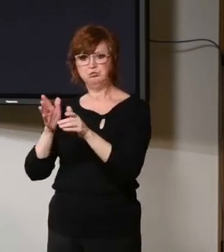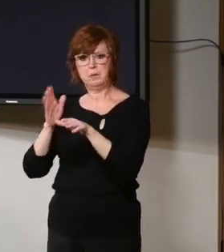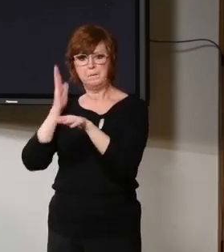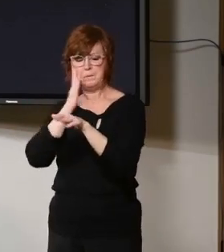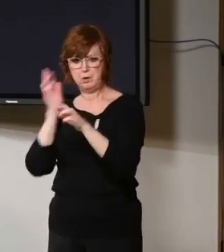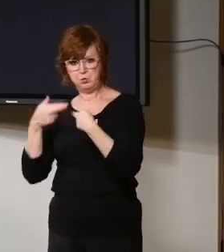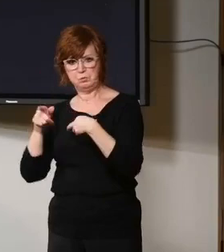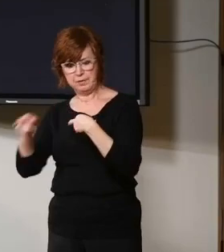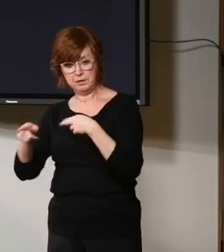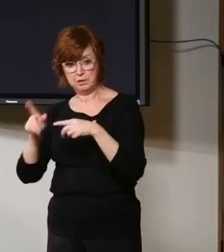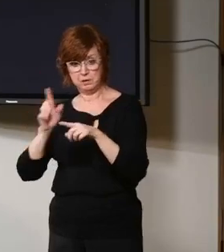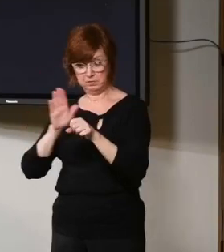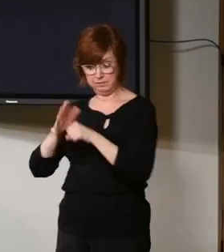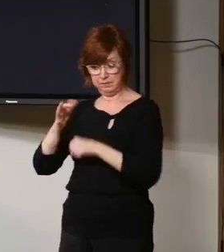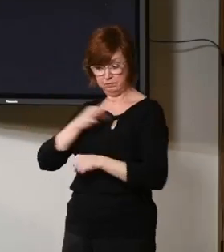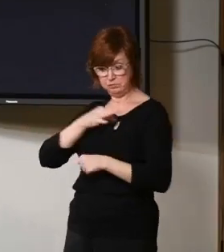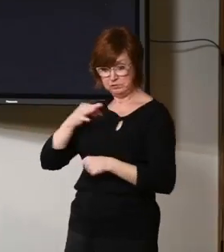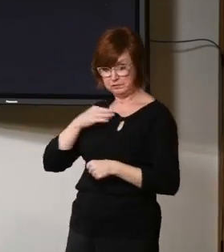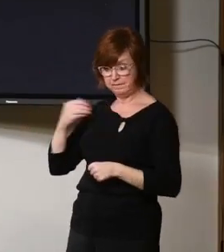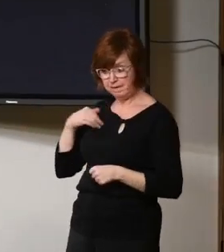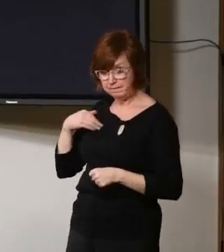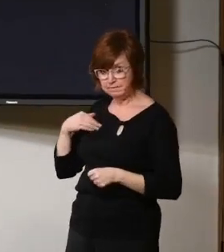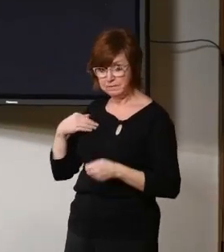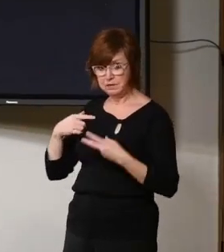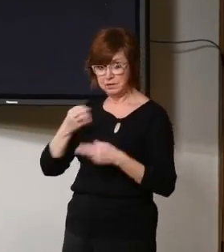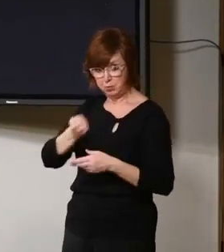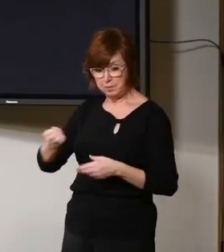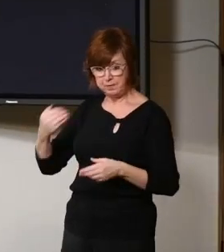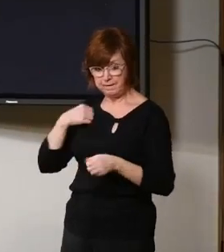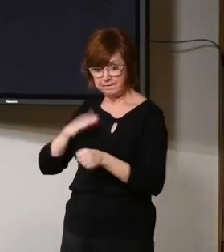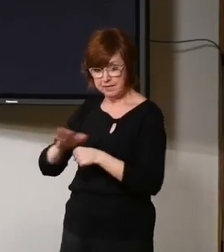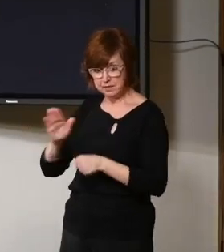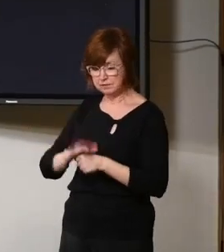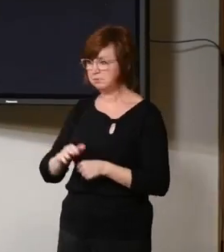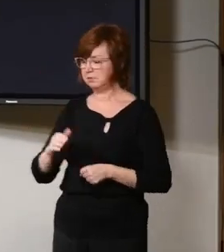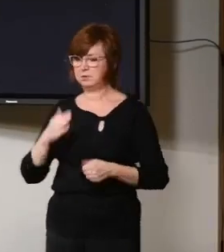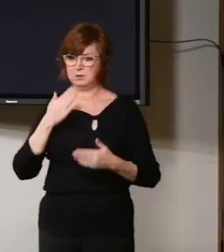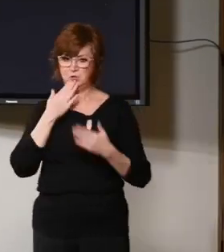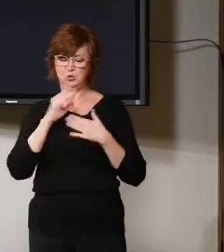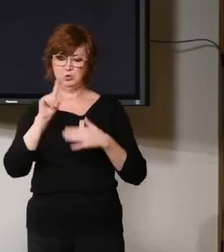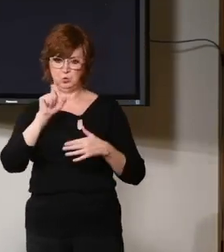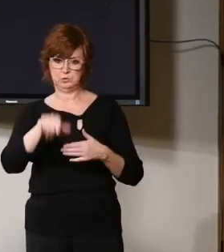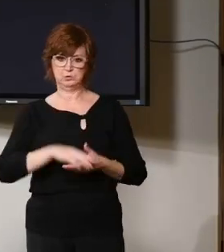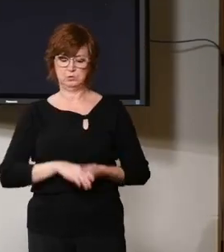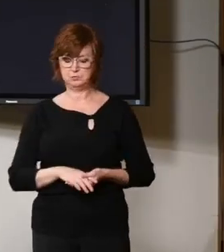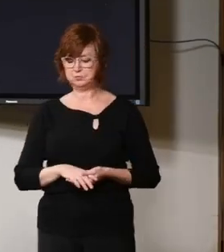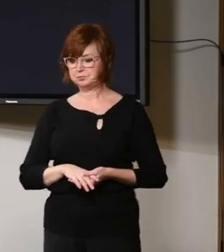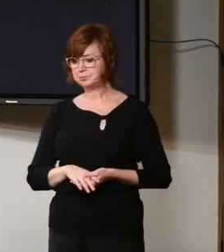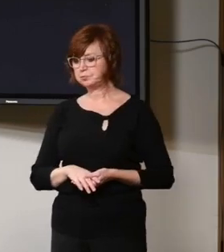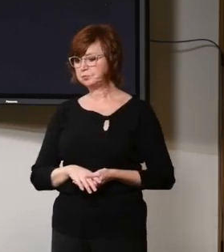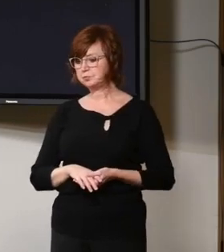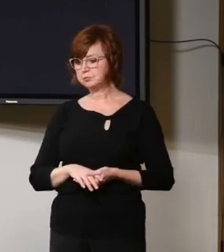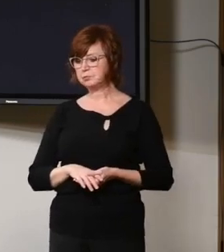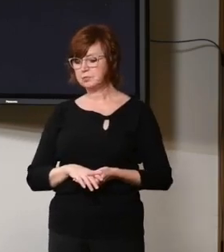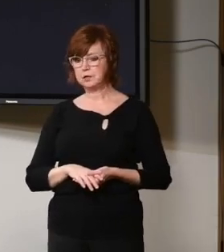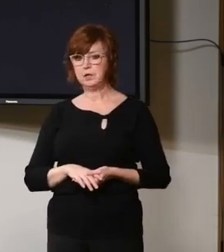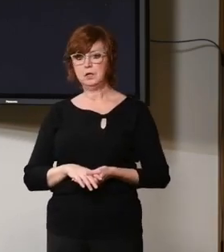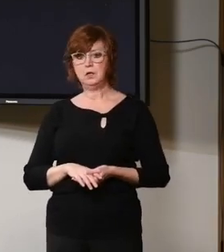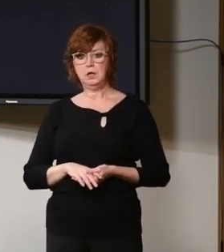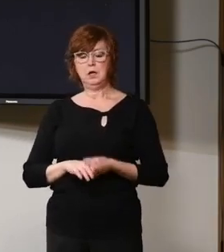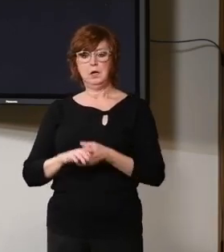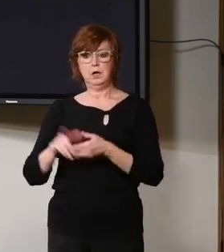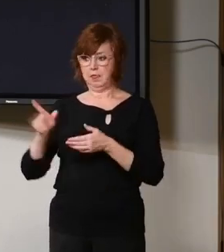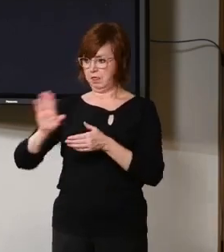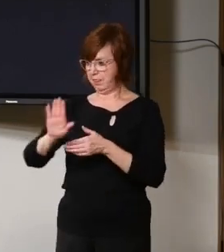they need? So it's a great question, and that's what the planning teams are doing now as they look through how we respond operationally